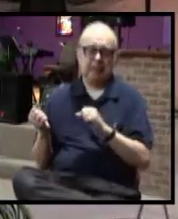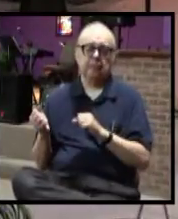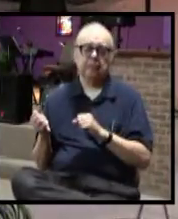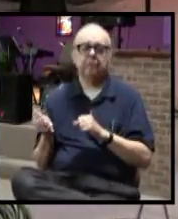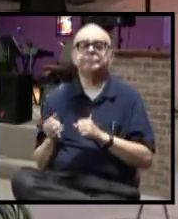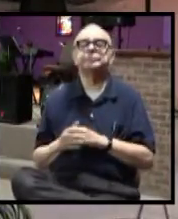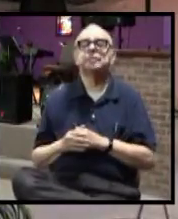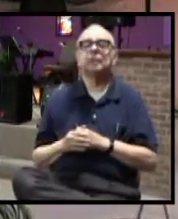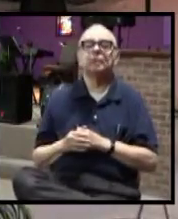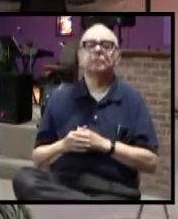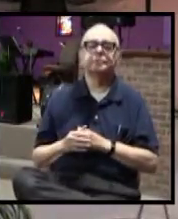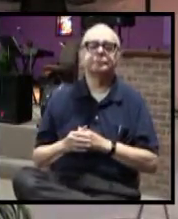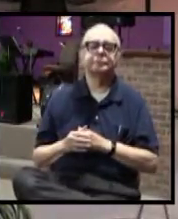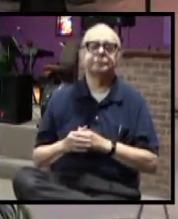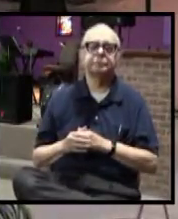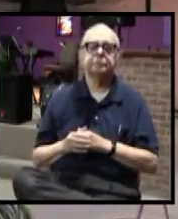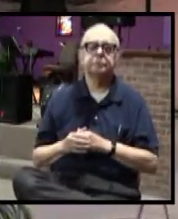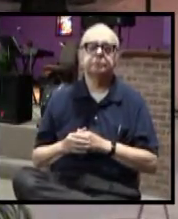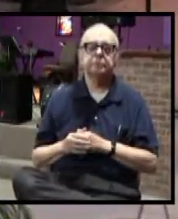She walks out of there.